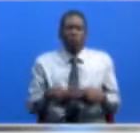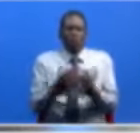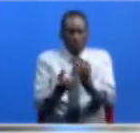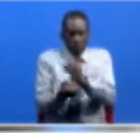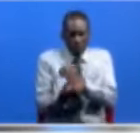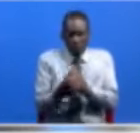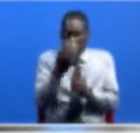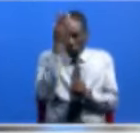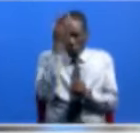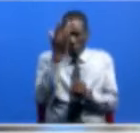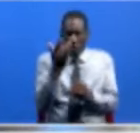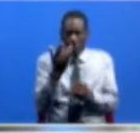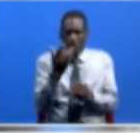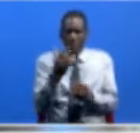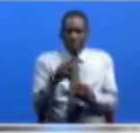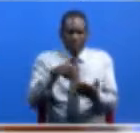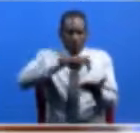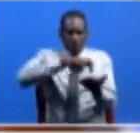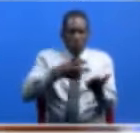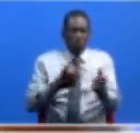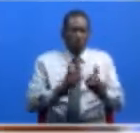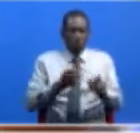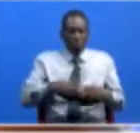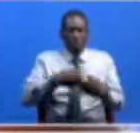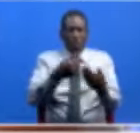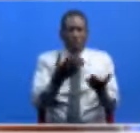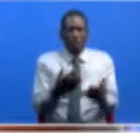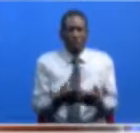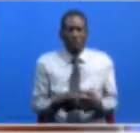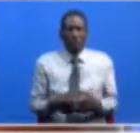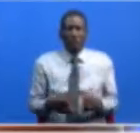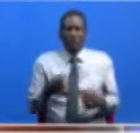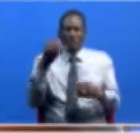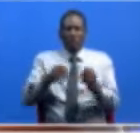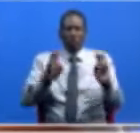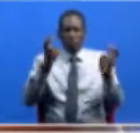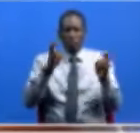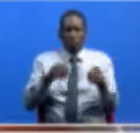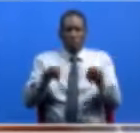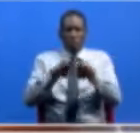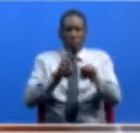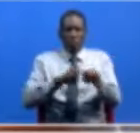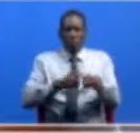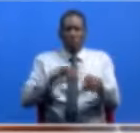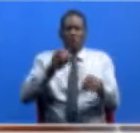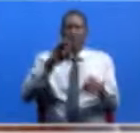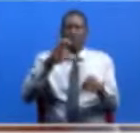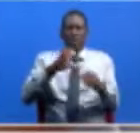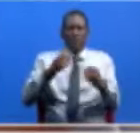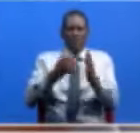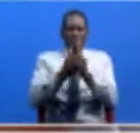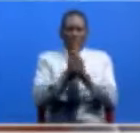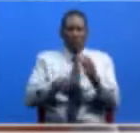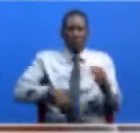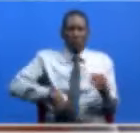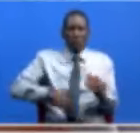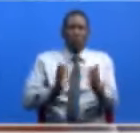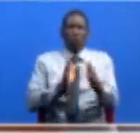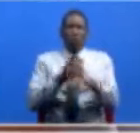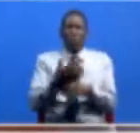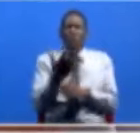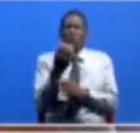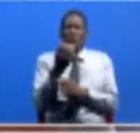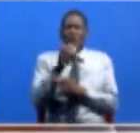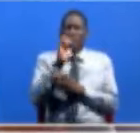to why the said contract has not been submitted. End of quote. Equally, FC Talanta has paid a fine of over 500,000